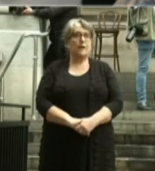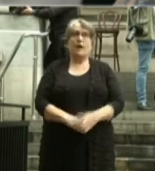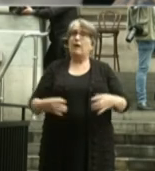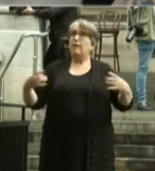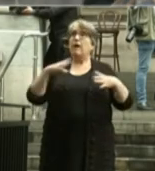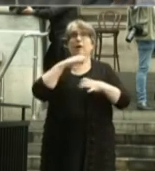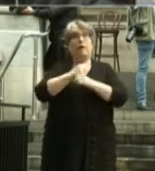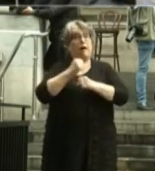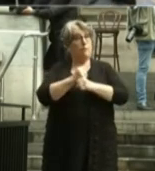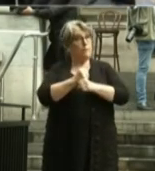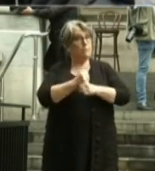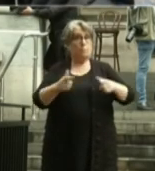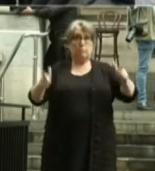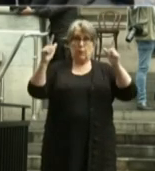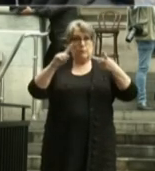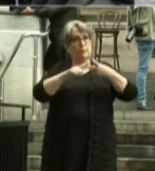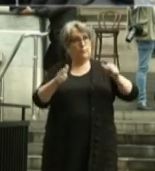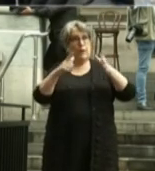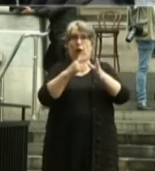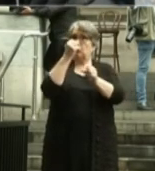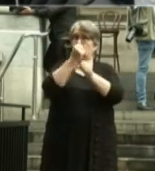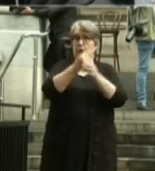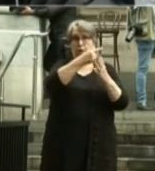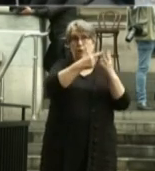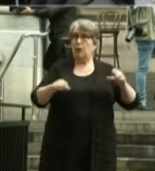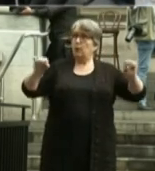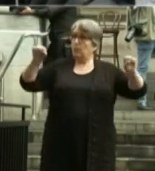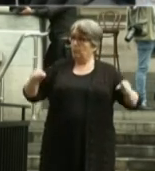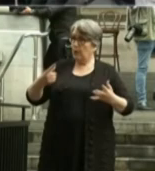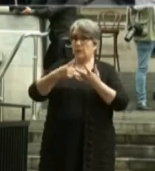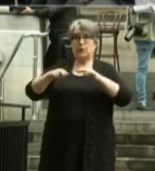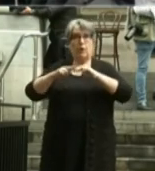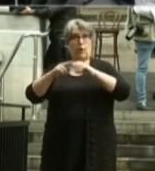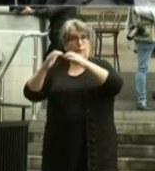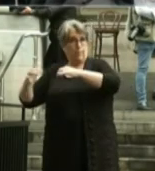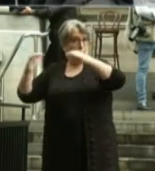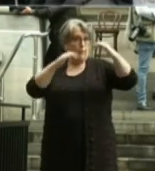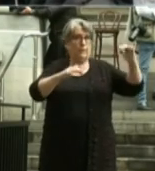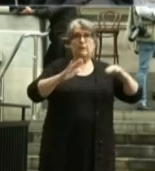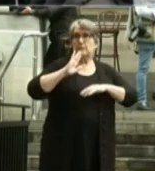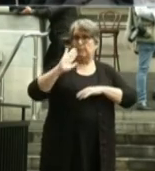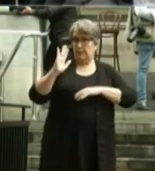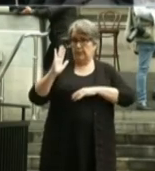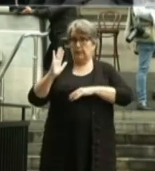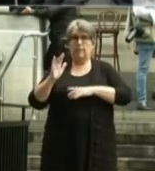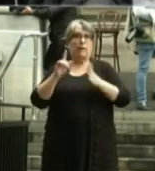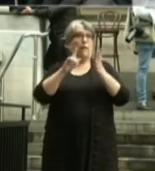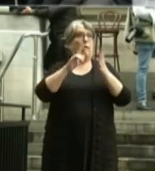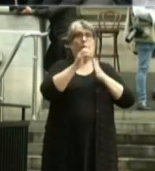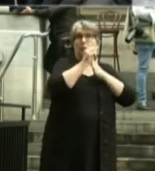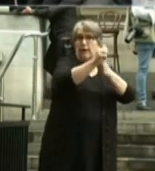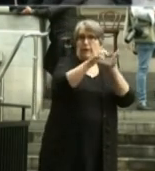Premier, Deputy Premier, Attorney General, President, Speaker, Leader of the